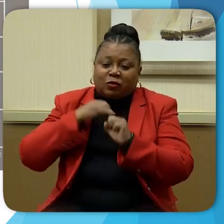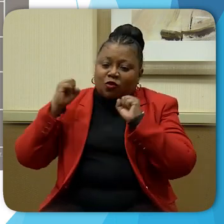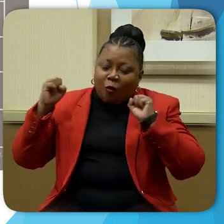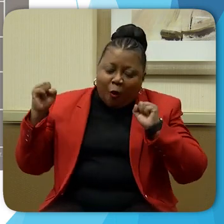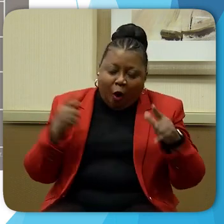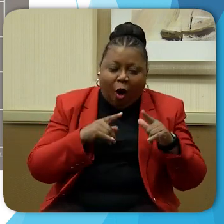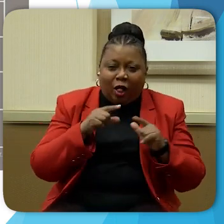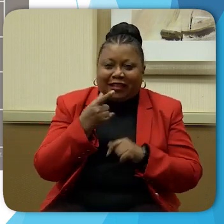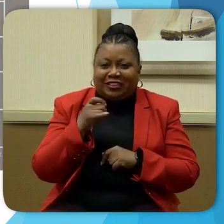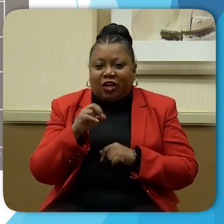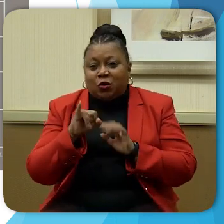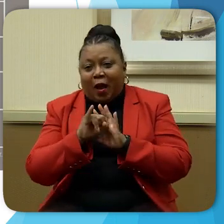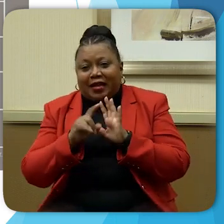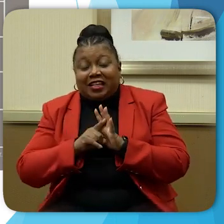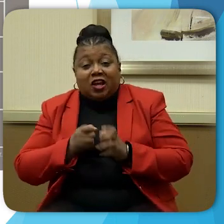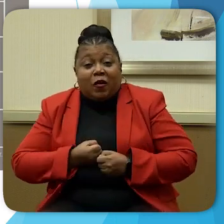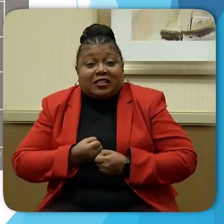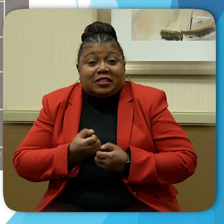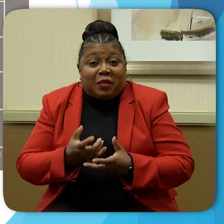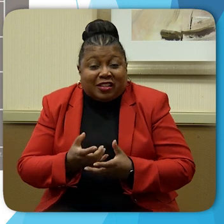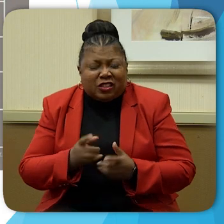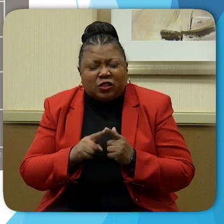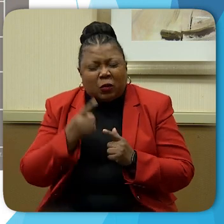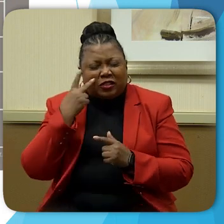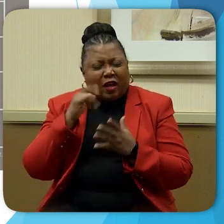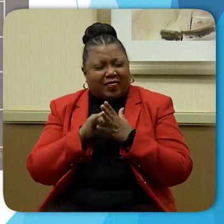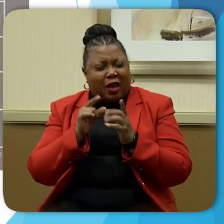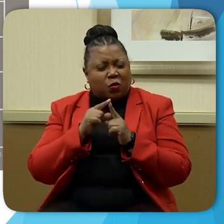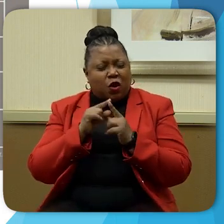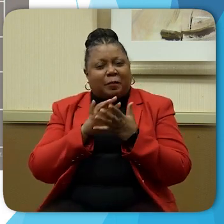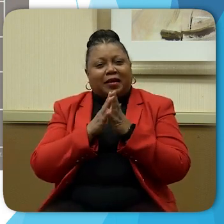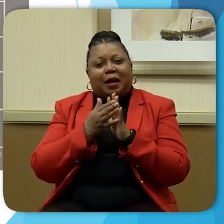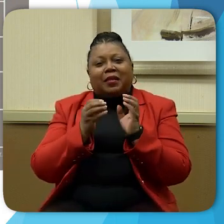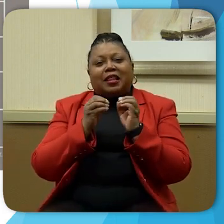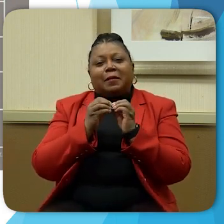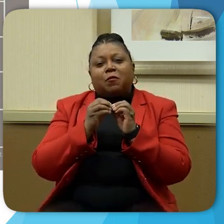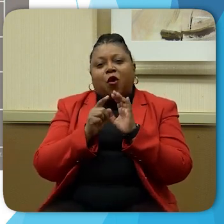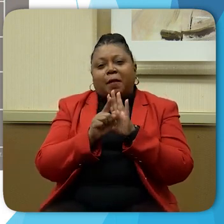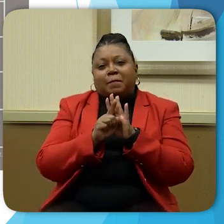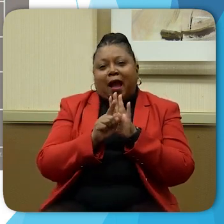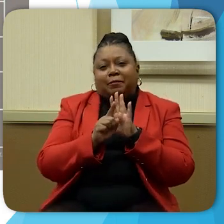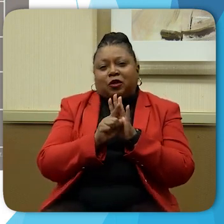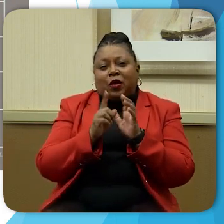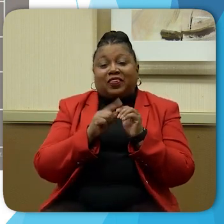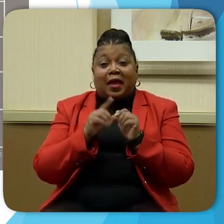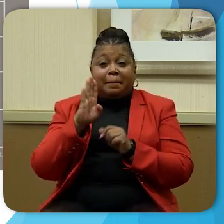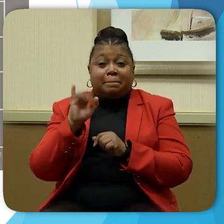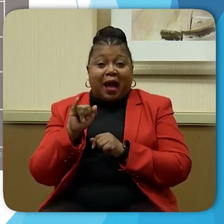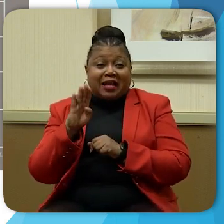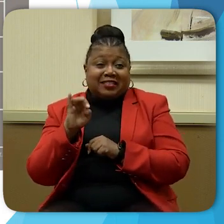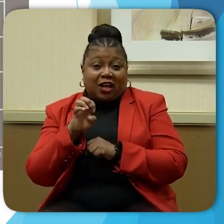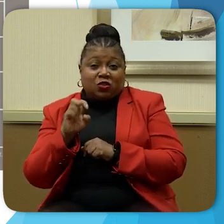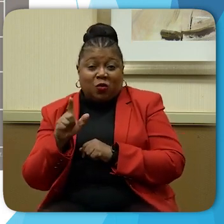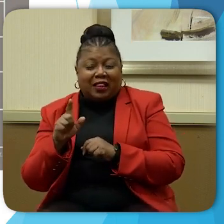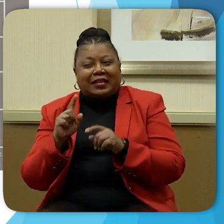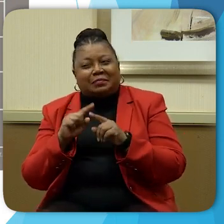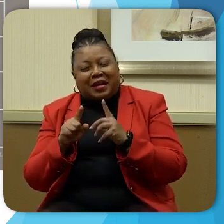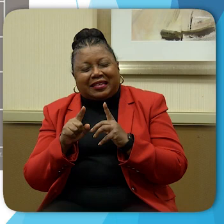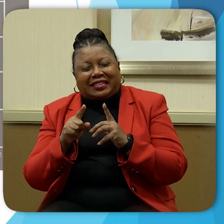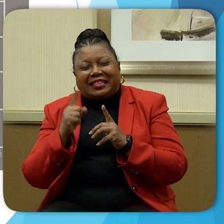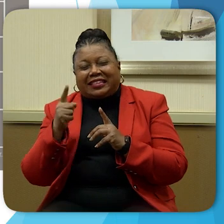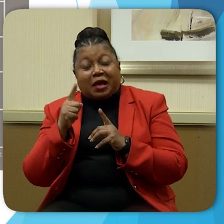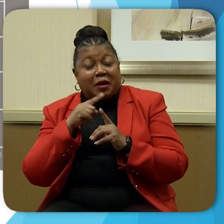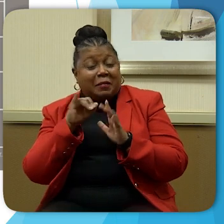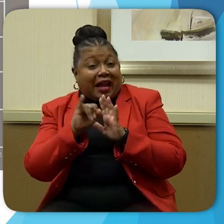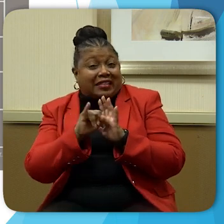all gender identities or expressions. So we saw that word become a little bit more popular than bisexual, but